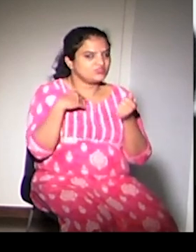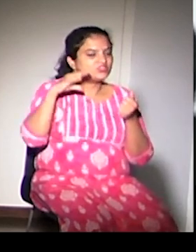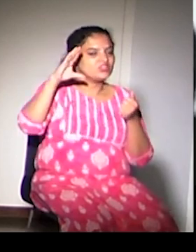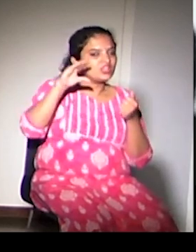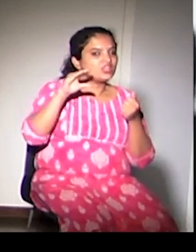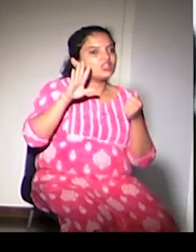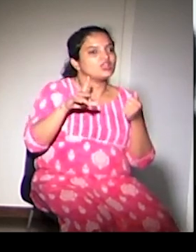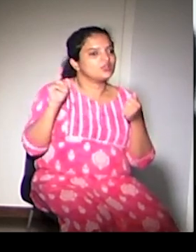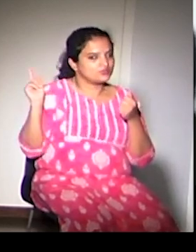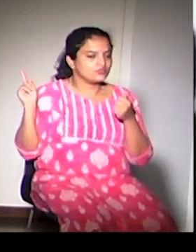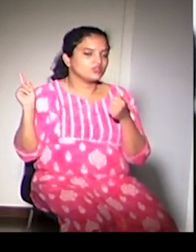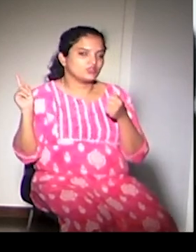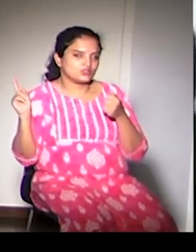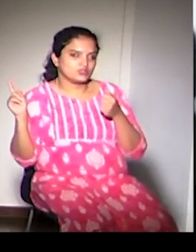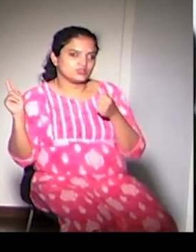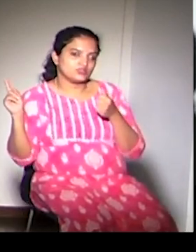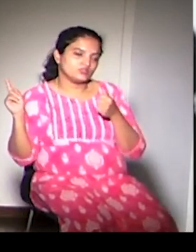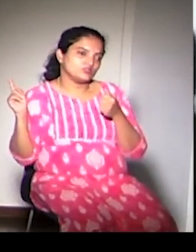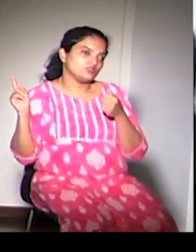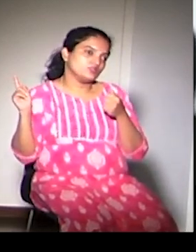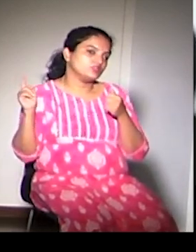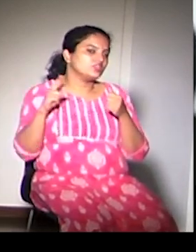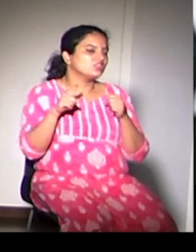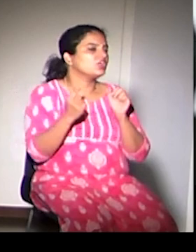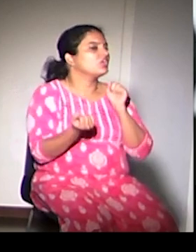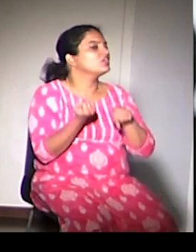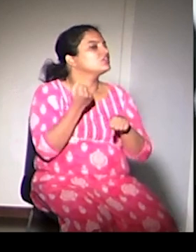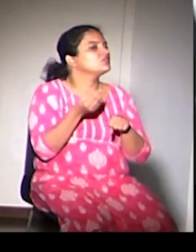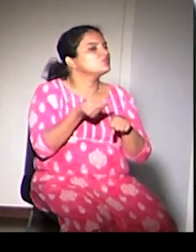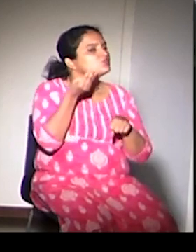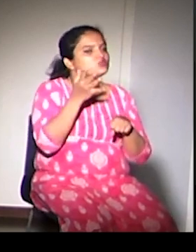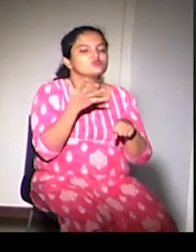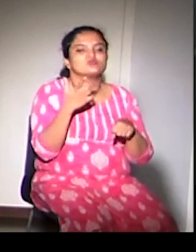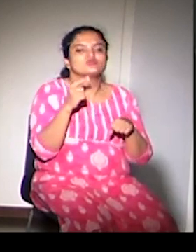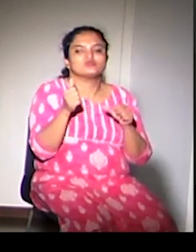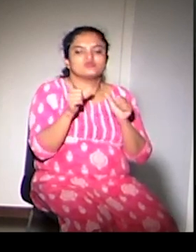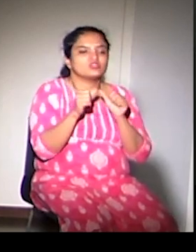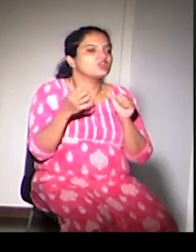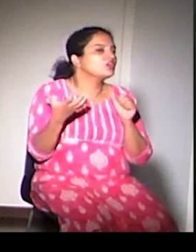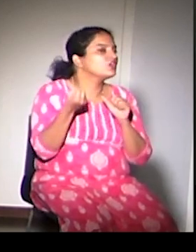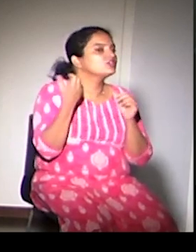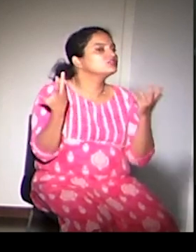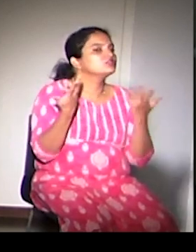less, much more difficult to achieve those very